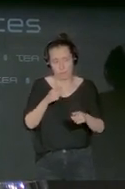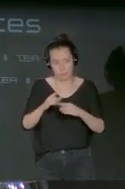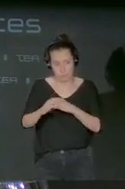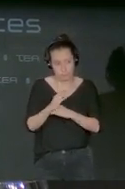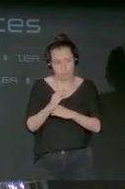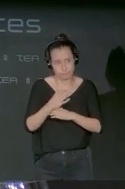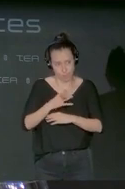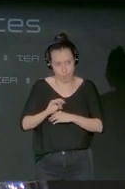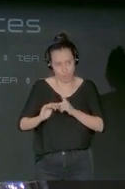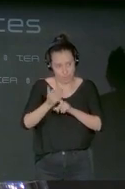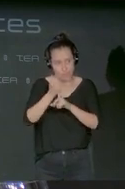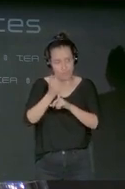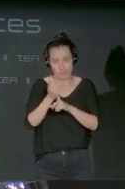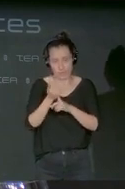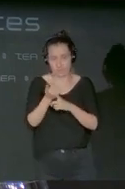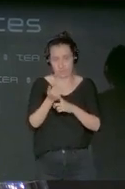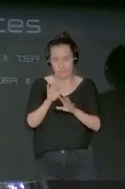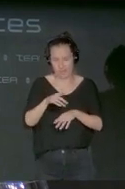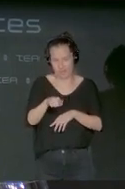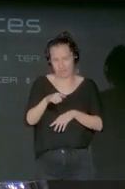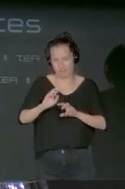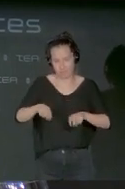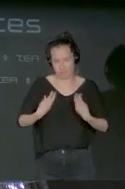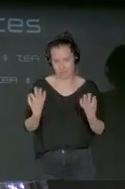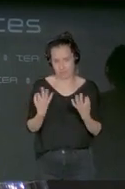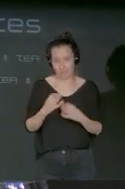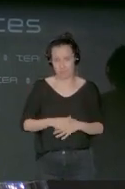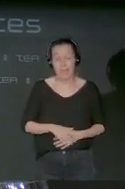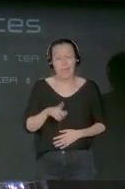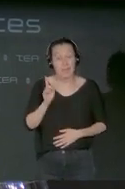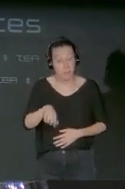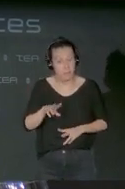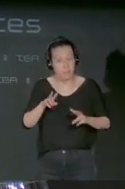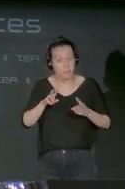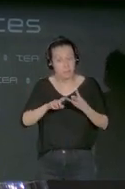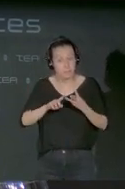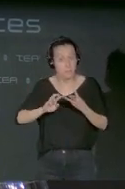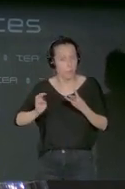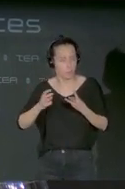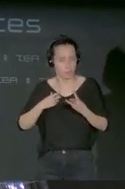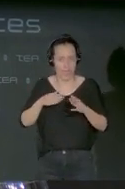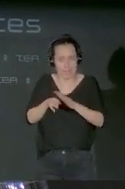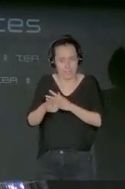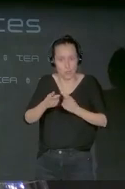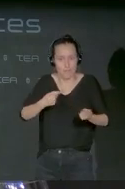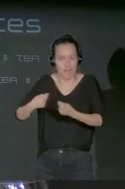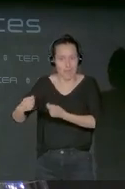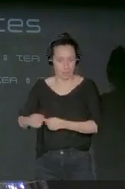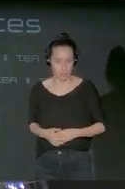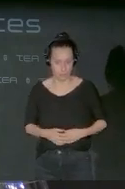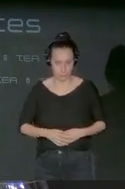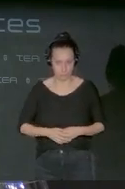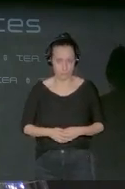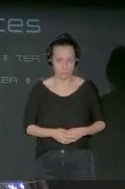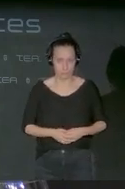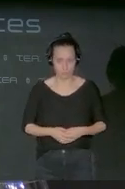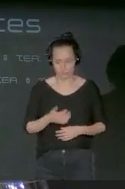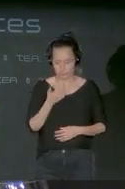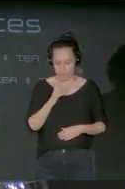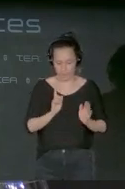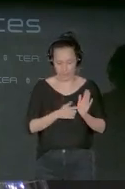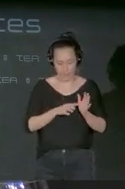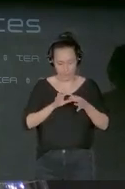big thing is access to markets. And on that side, the platform regulation, especially the Digital Markets Act, is a huge step forward